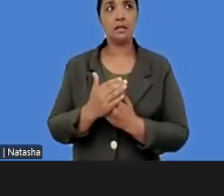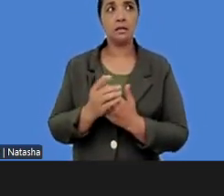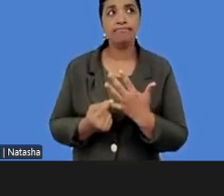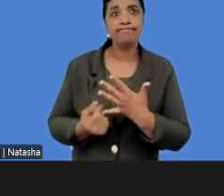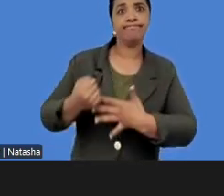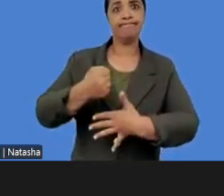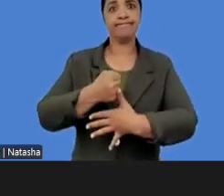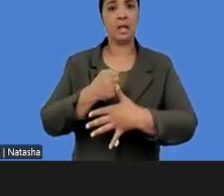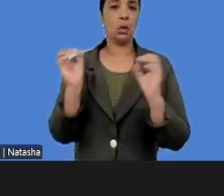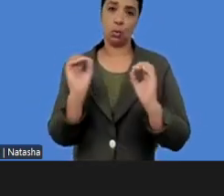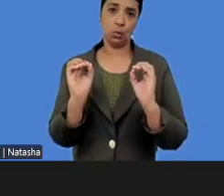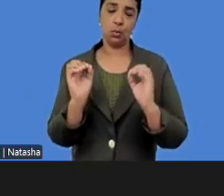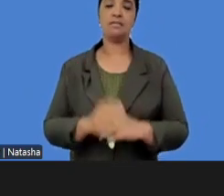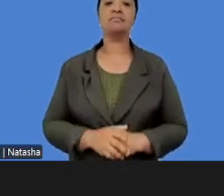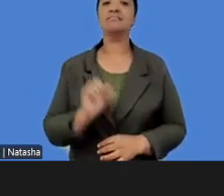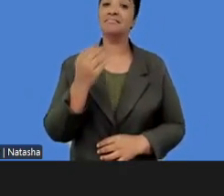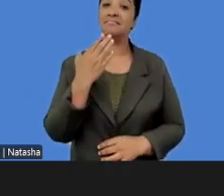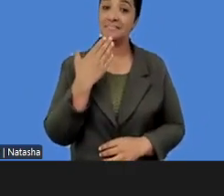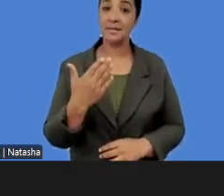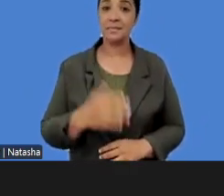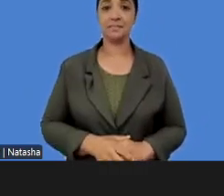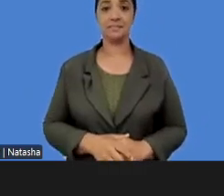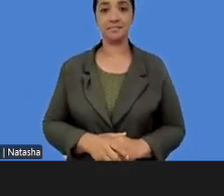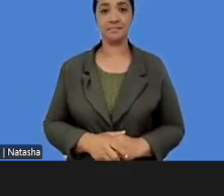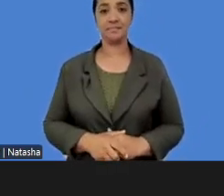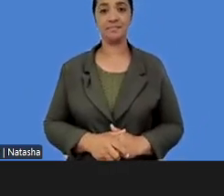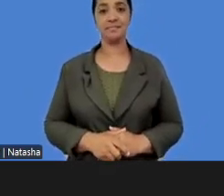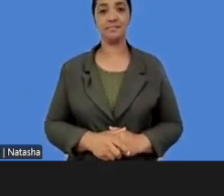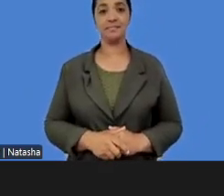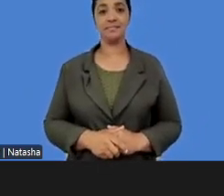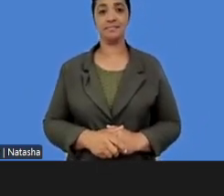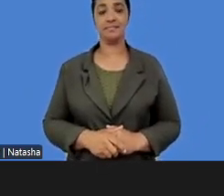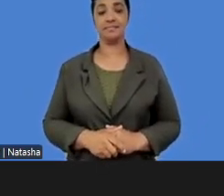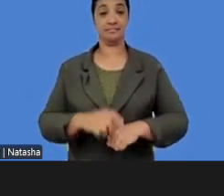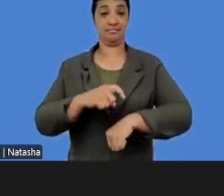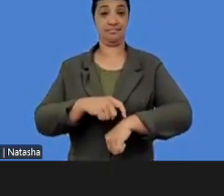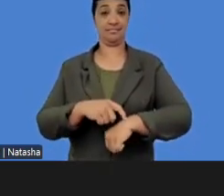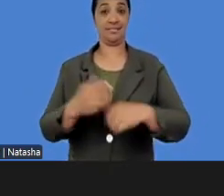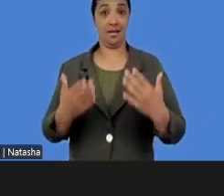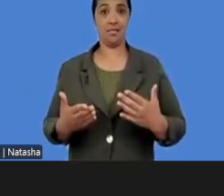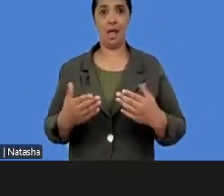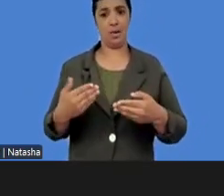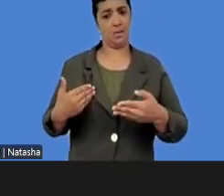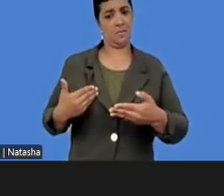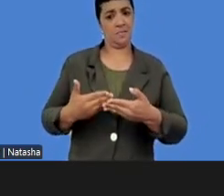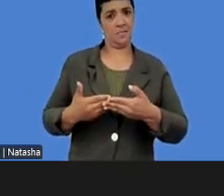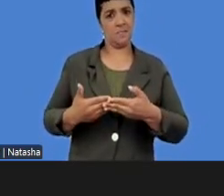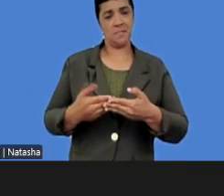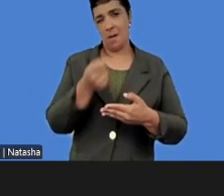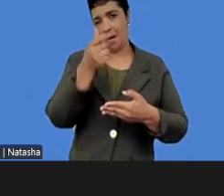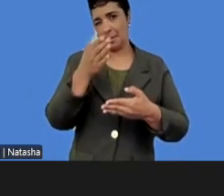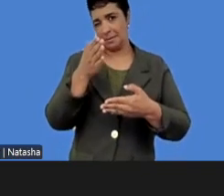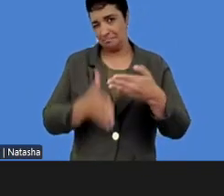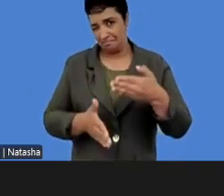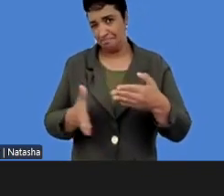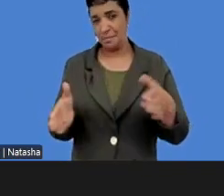measures. So thank you so much. So that brings us almost to the end of our webinar, but I would